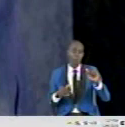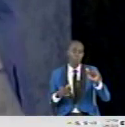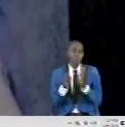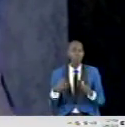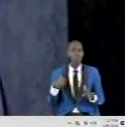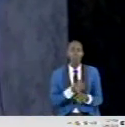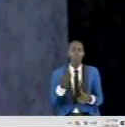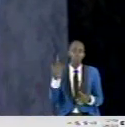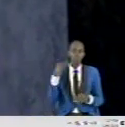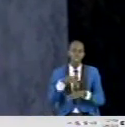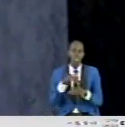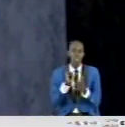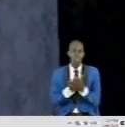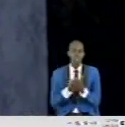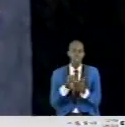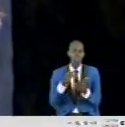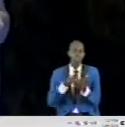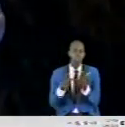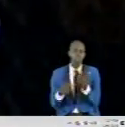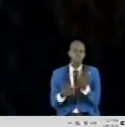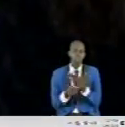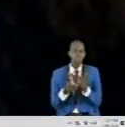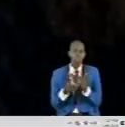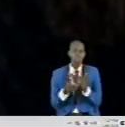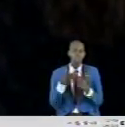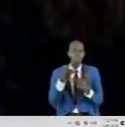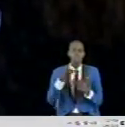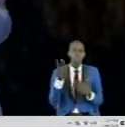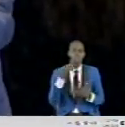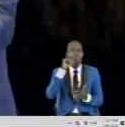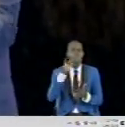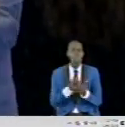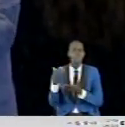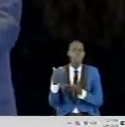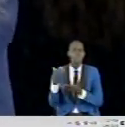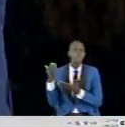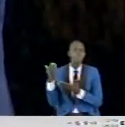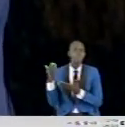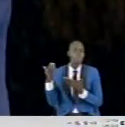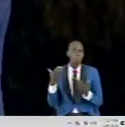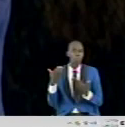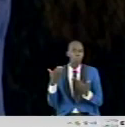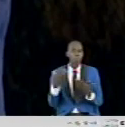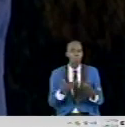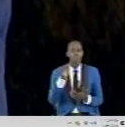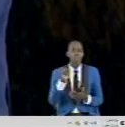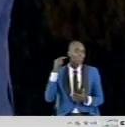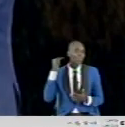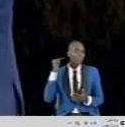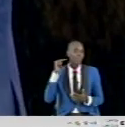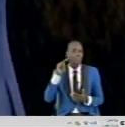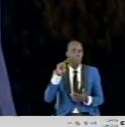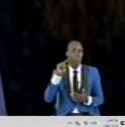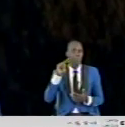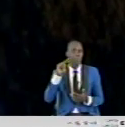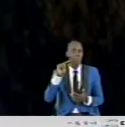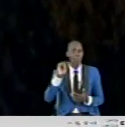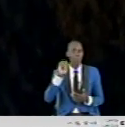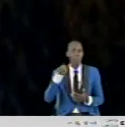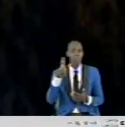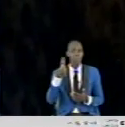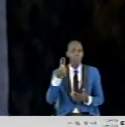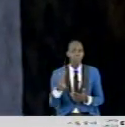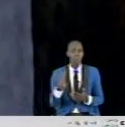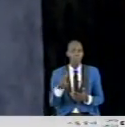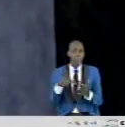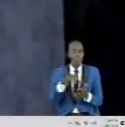and there was this woman that brought a nephew or cousin a boy this boy had lost the